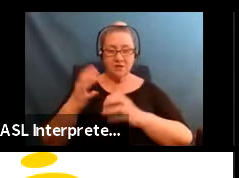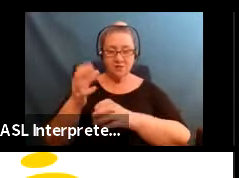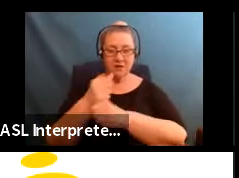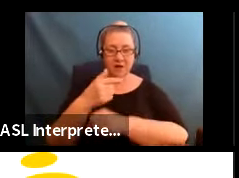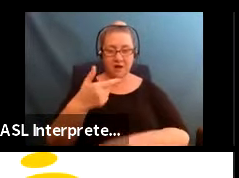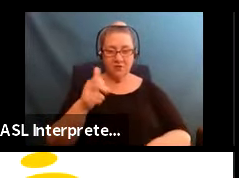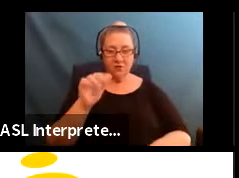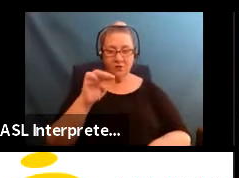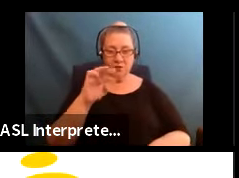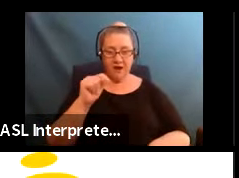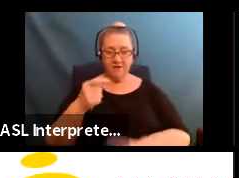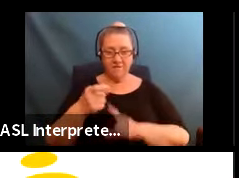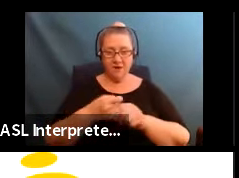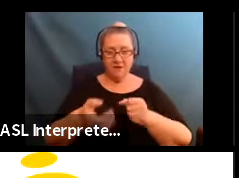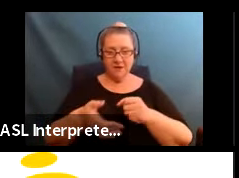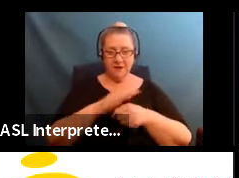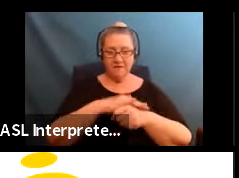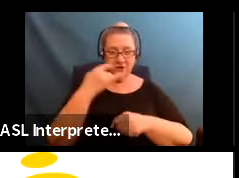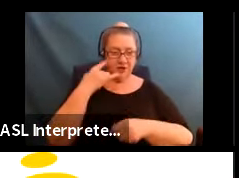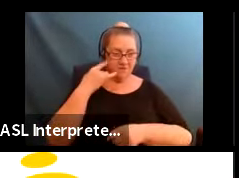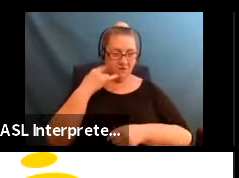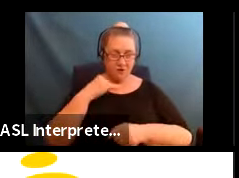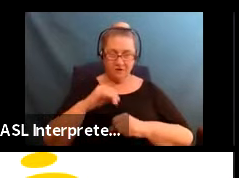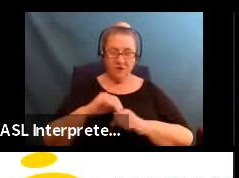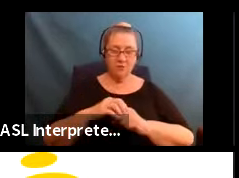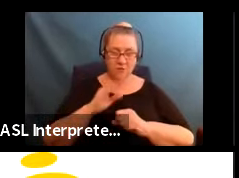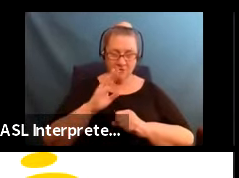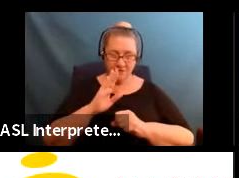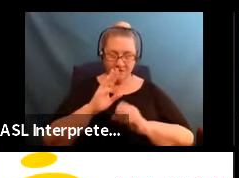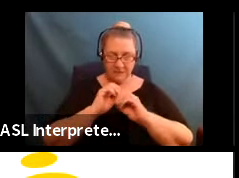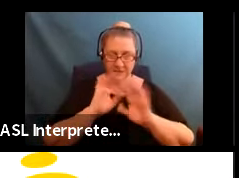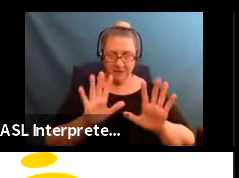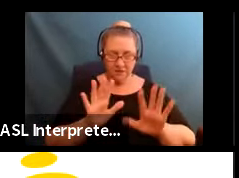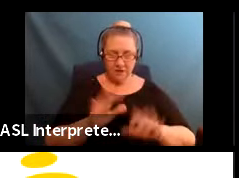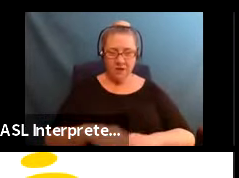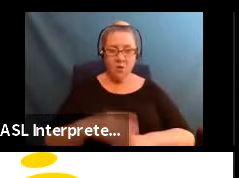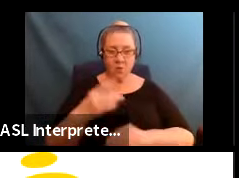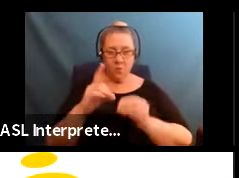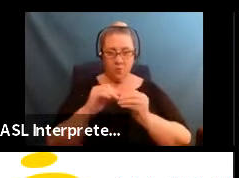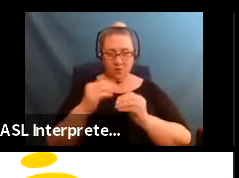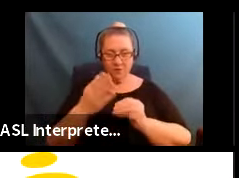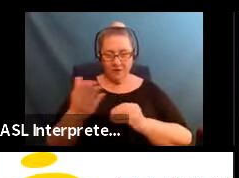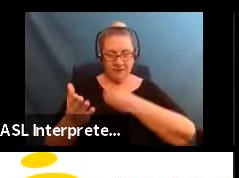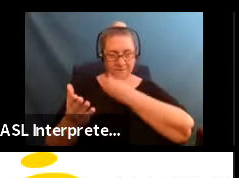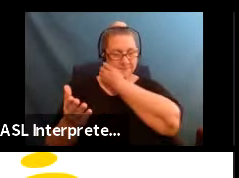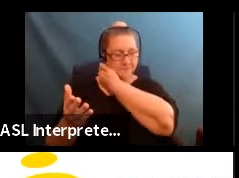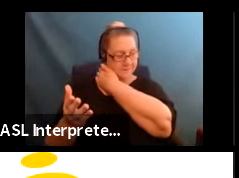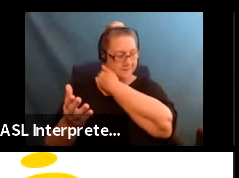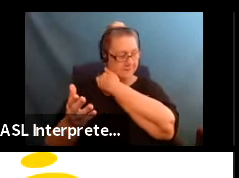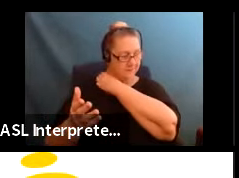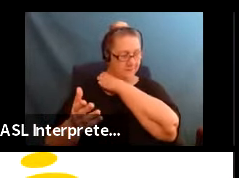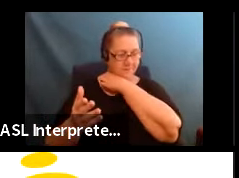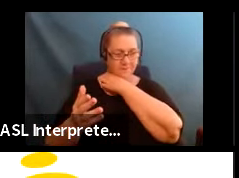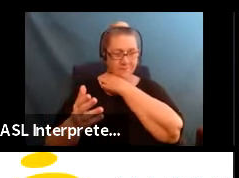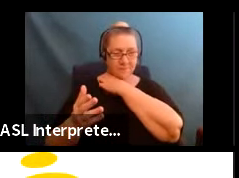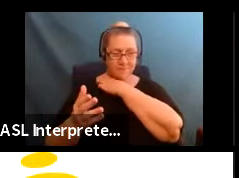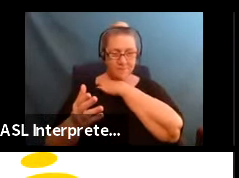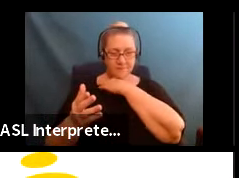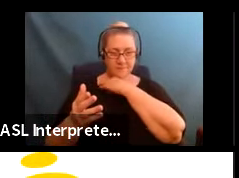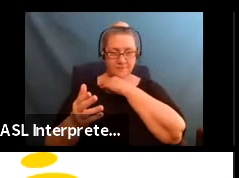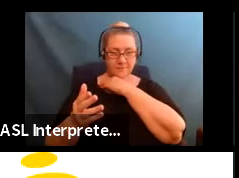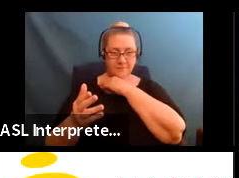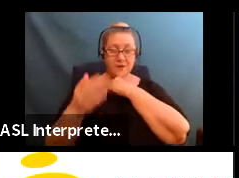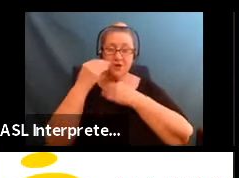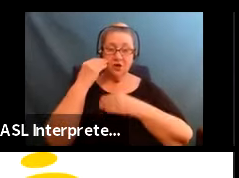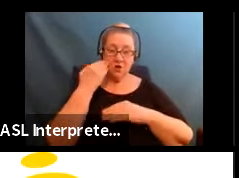understand that they were very forward. I do want to mention one other thing though. You can tell by my email, by my